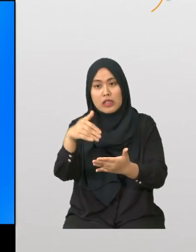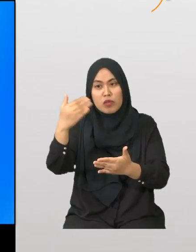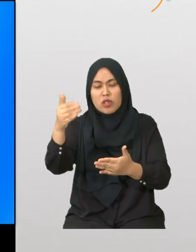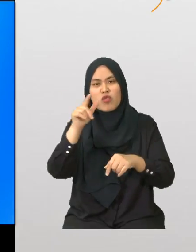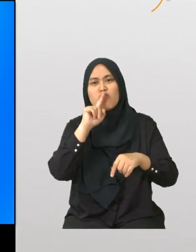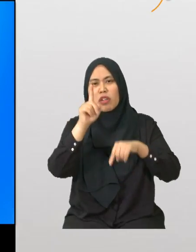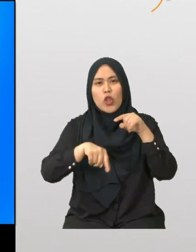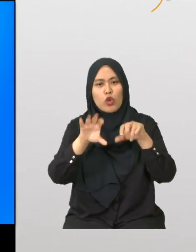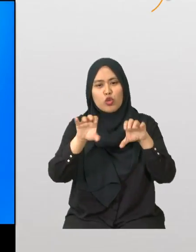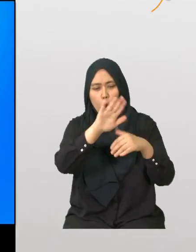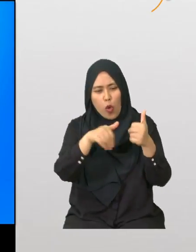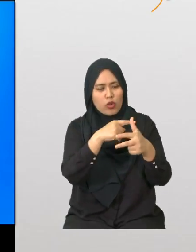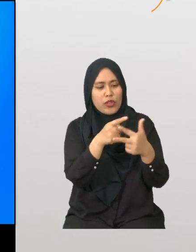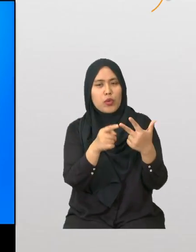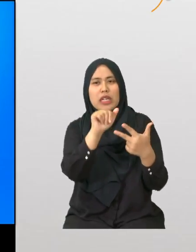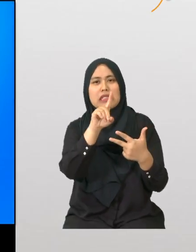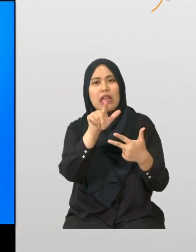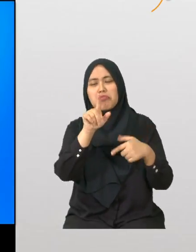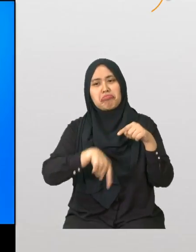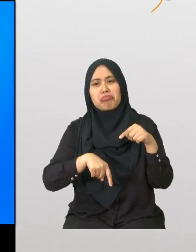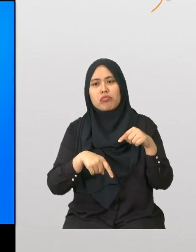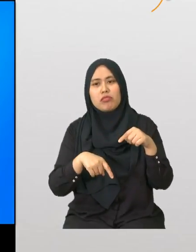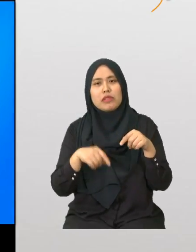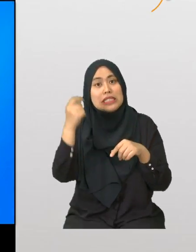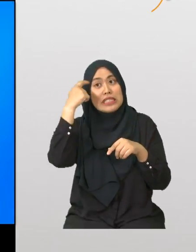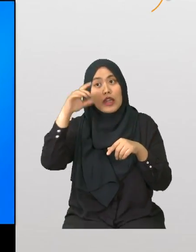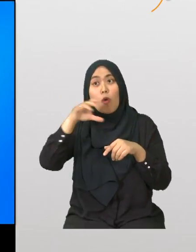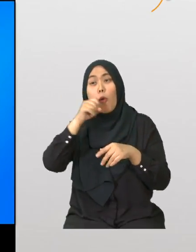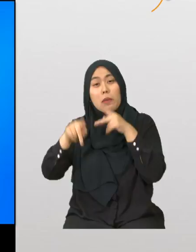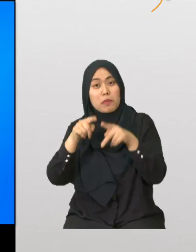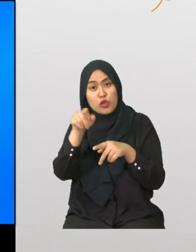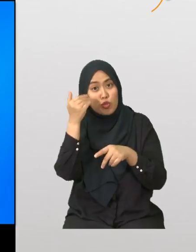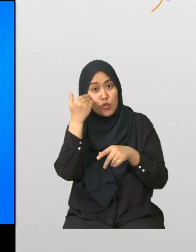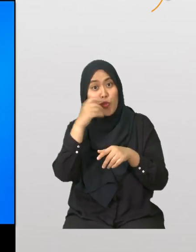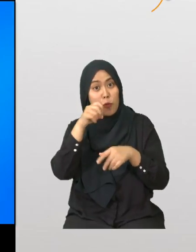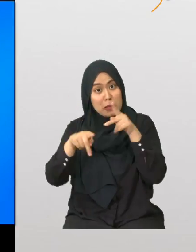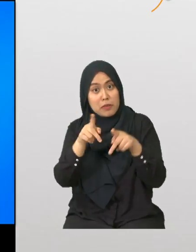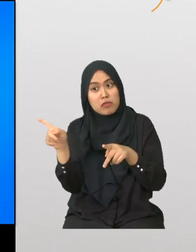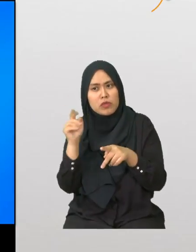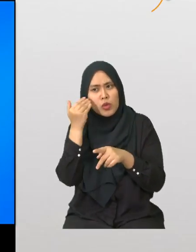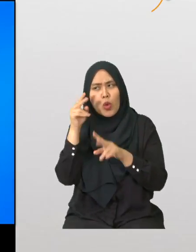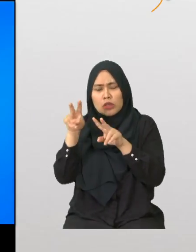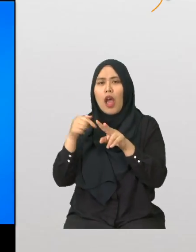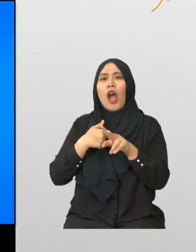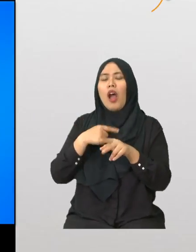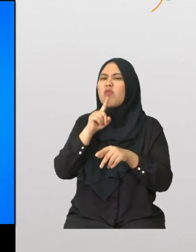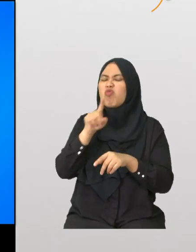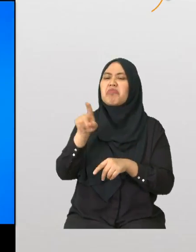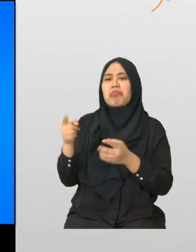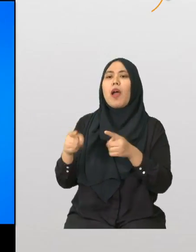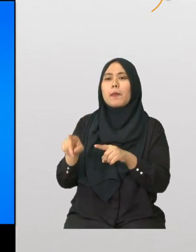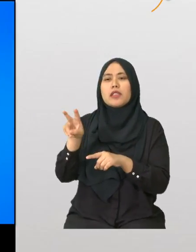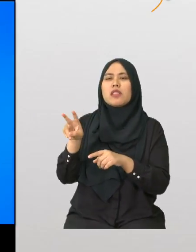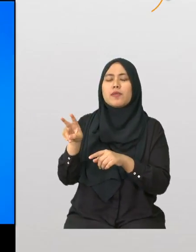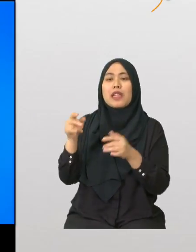ADLs. Just think of the old folks you know, and you will see that this is the reality. And that's